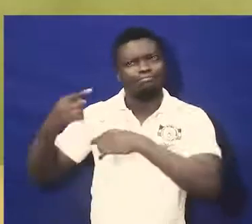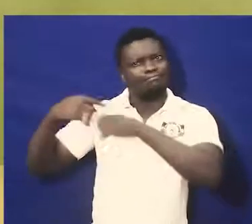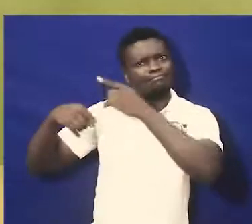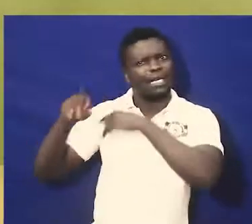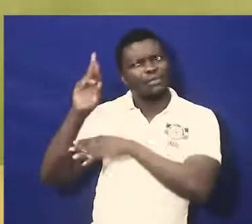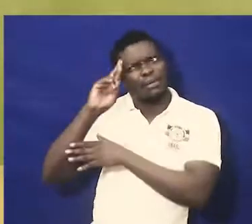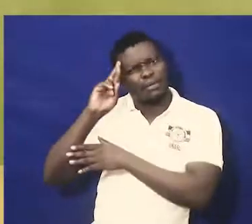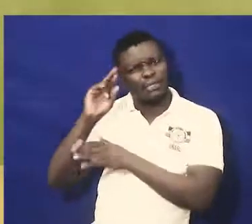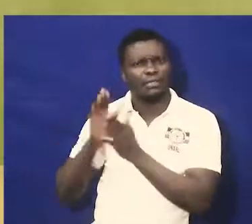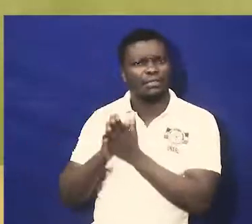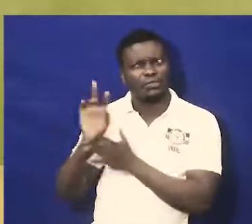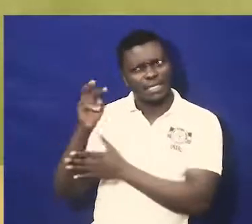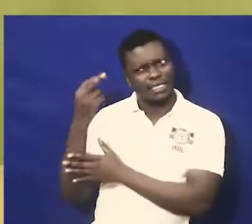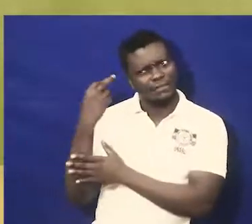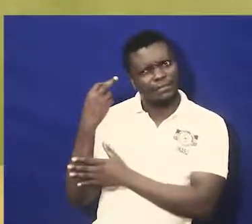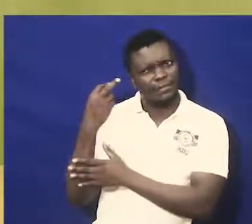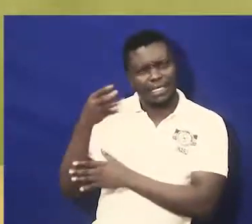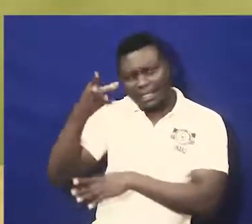lesson.